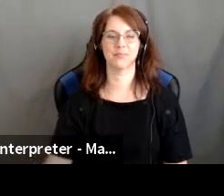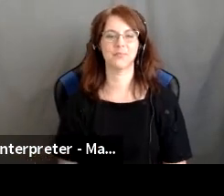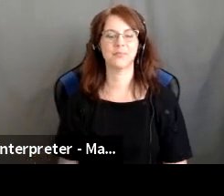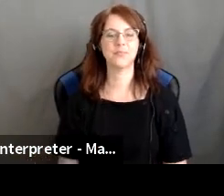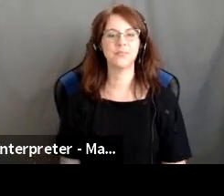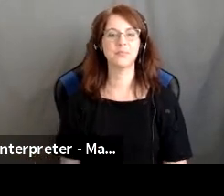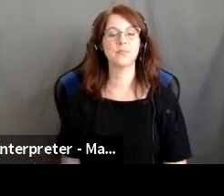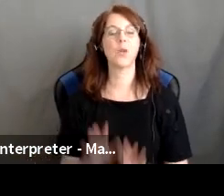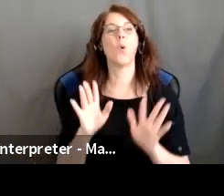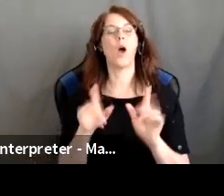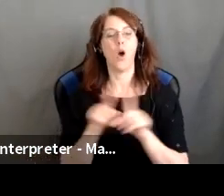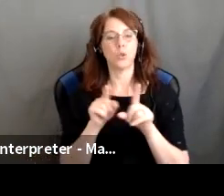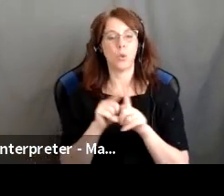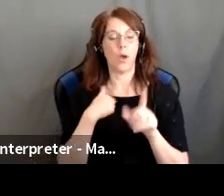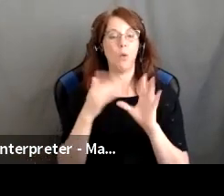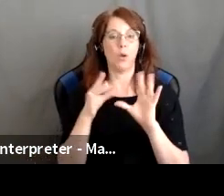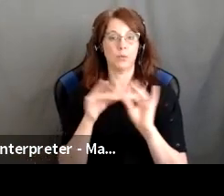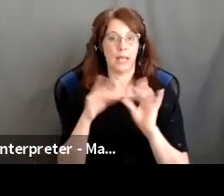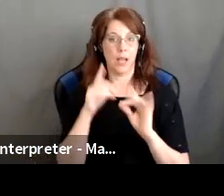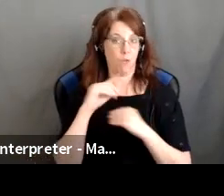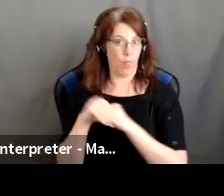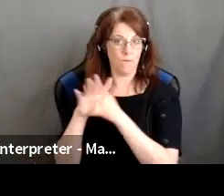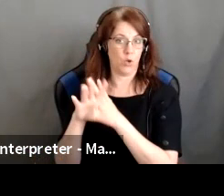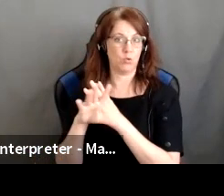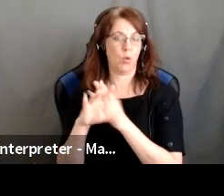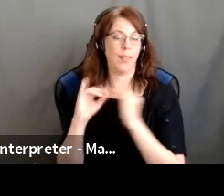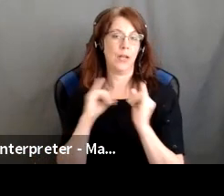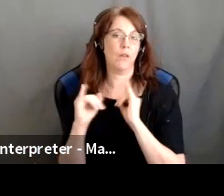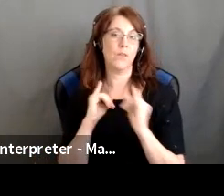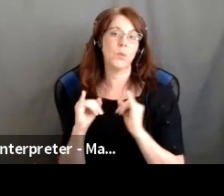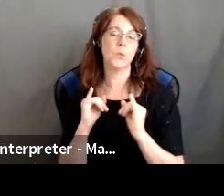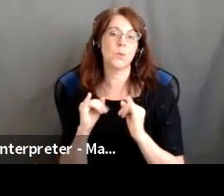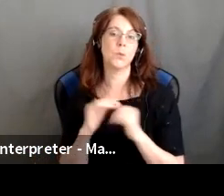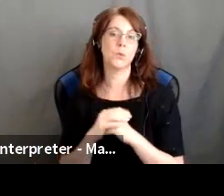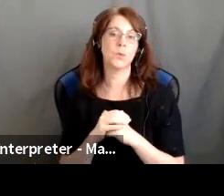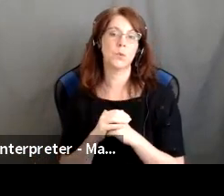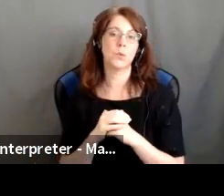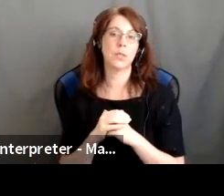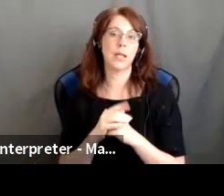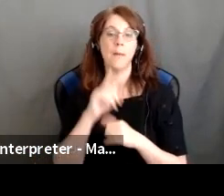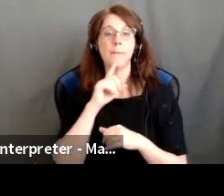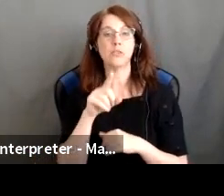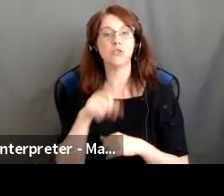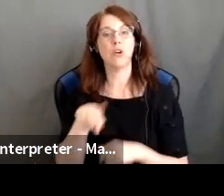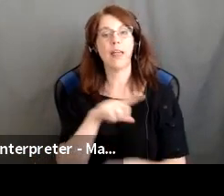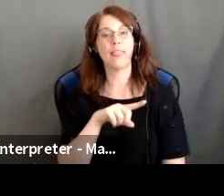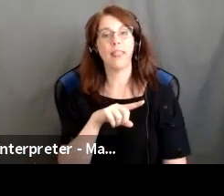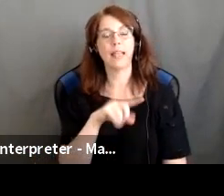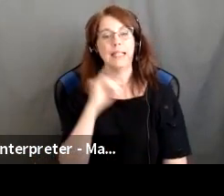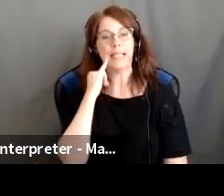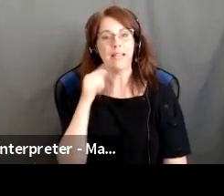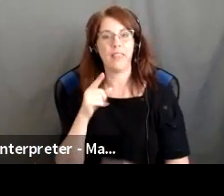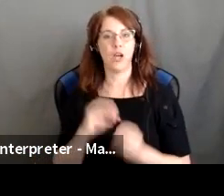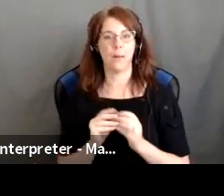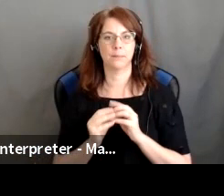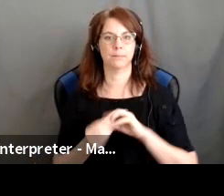say too is, especially for the virtual interviews, you want to make sure they're not, if they're fidgeting